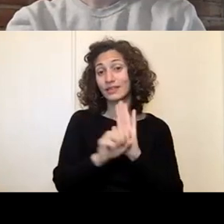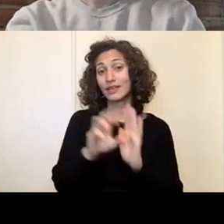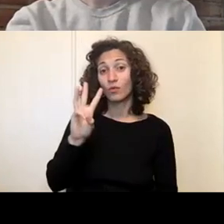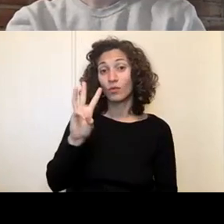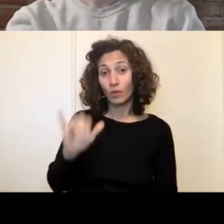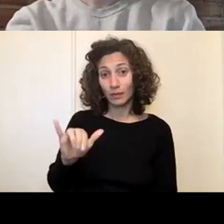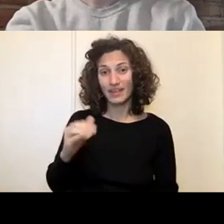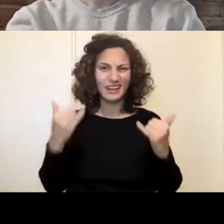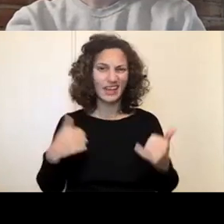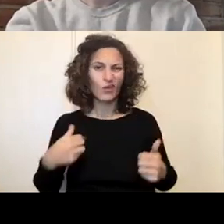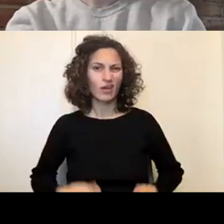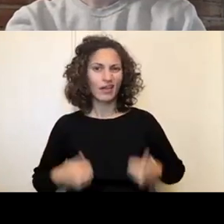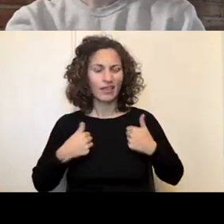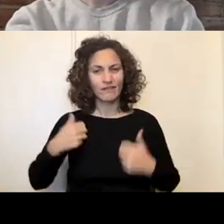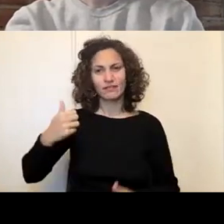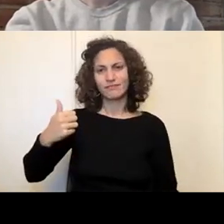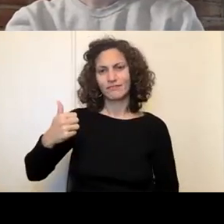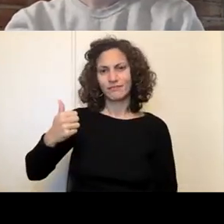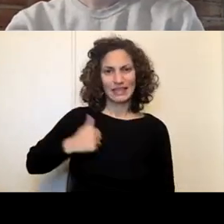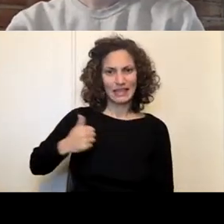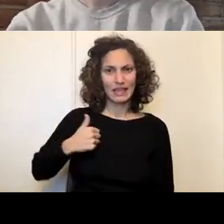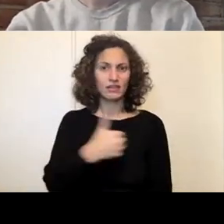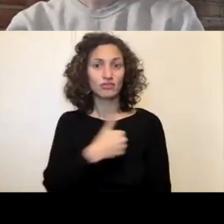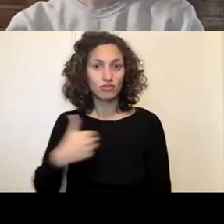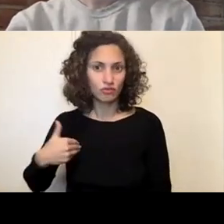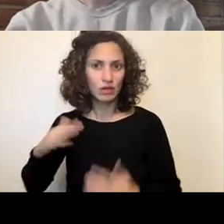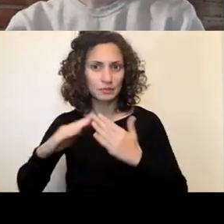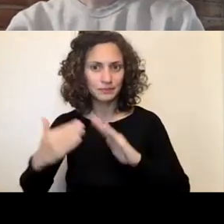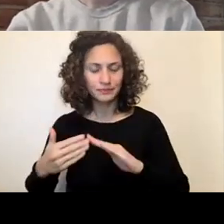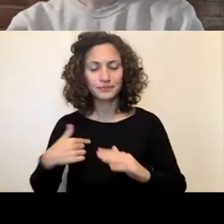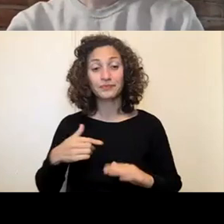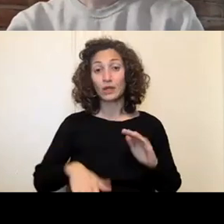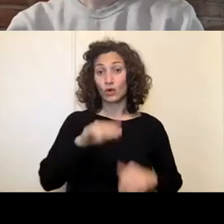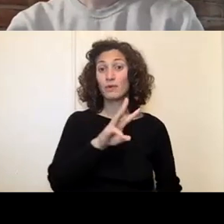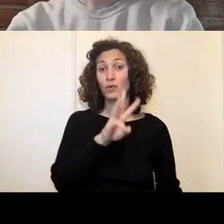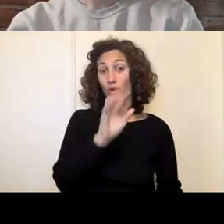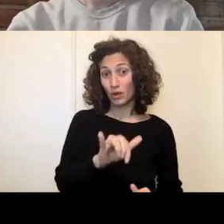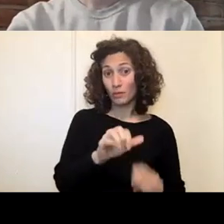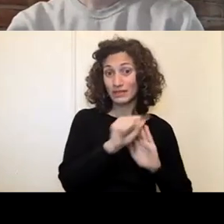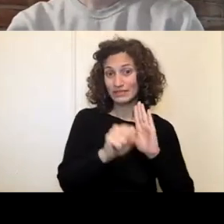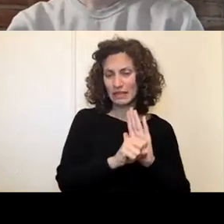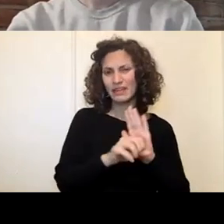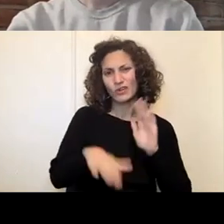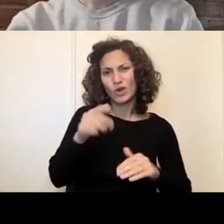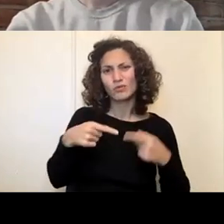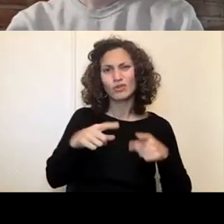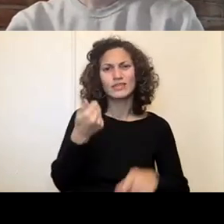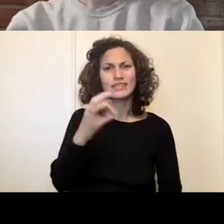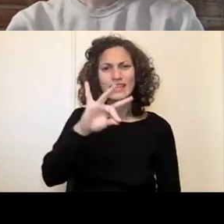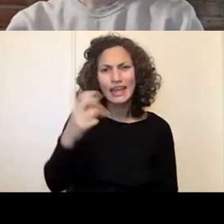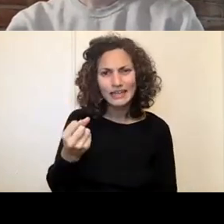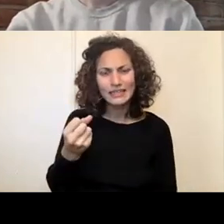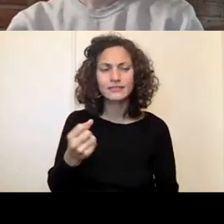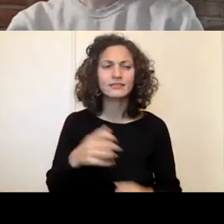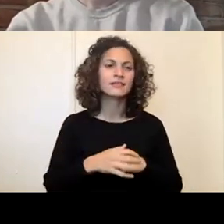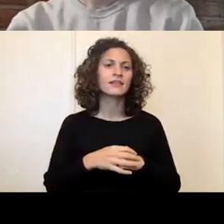Toronto, Canada now, but I grew up in Wyoming, and I grew up in the 80s. And all the messages that I was getting around me